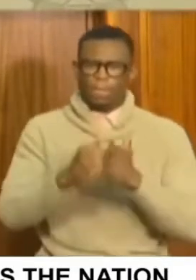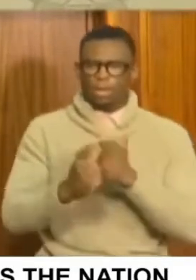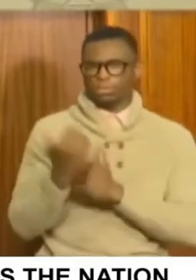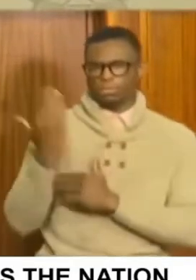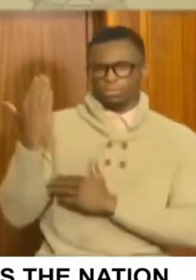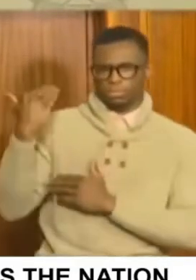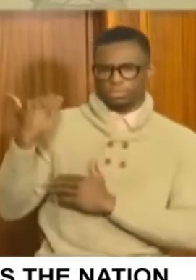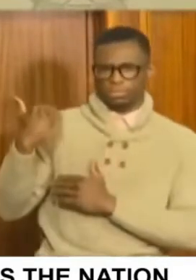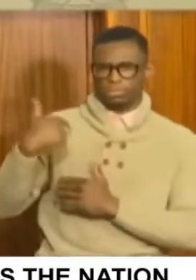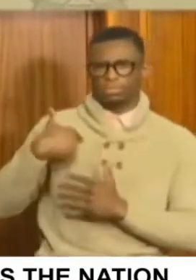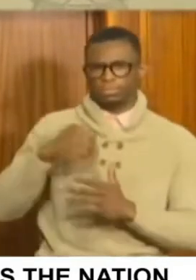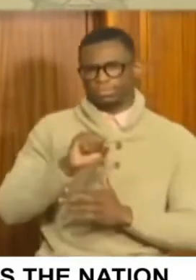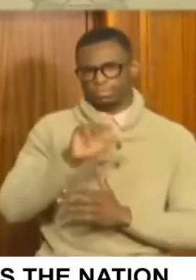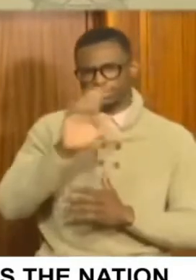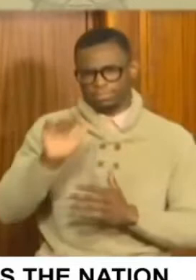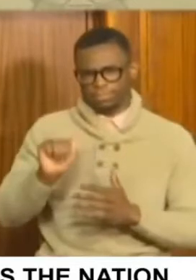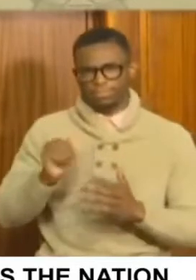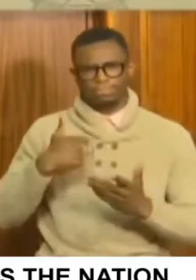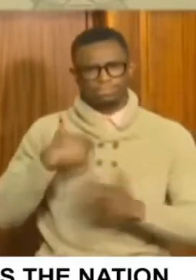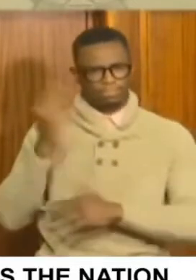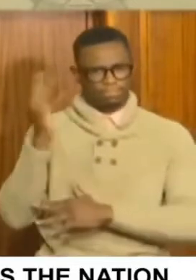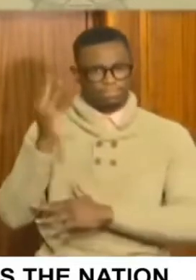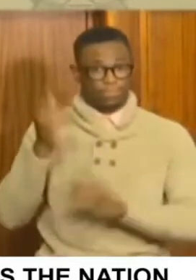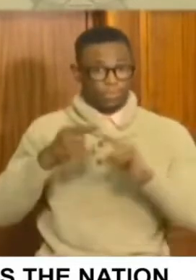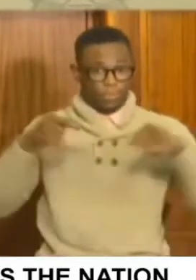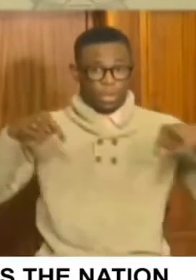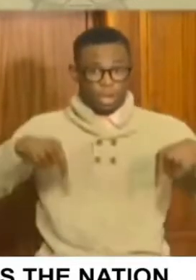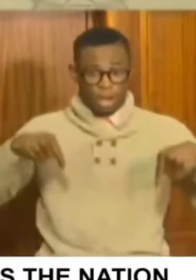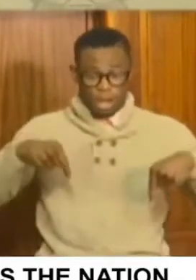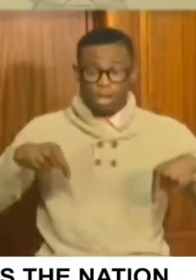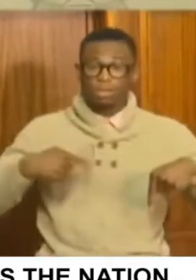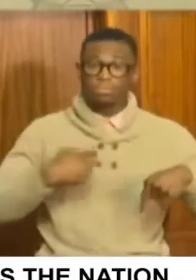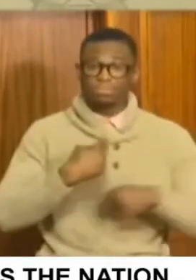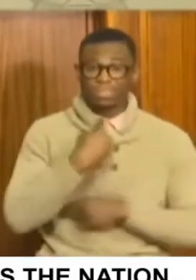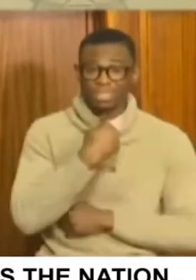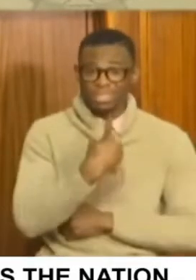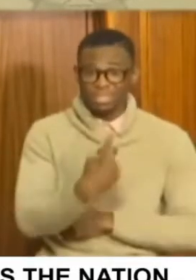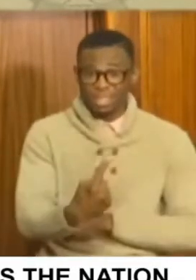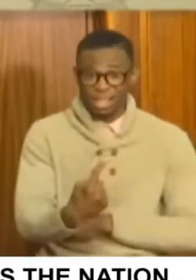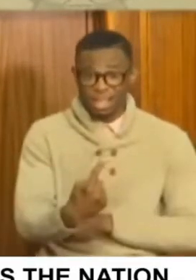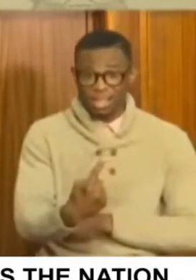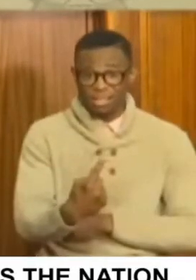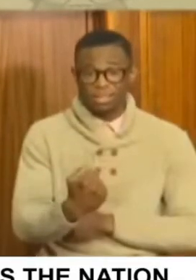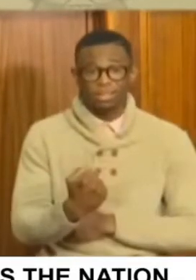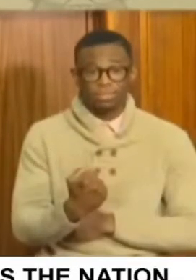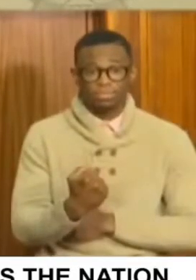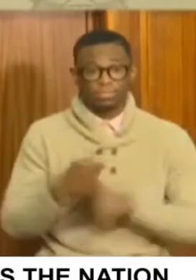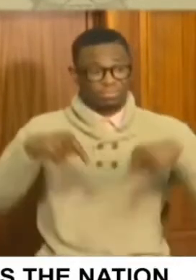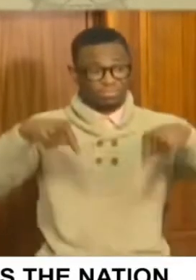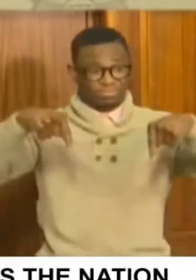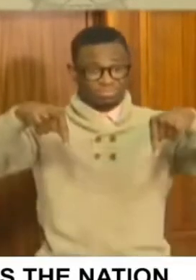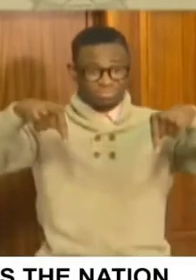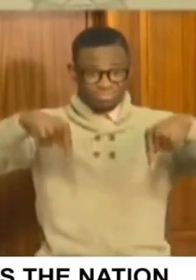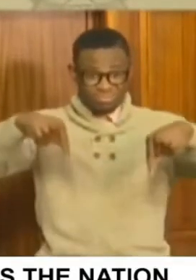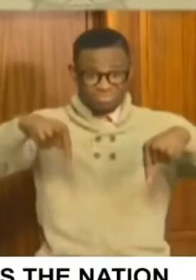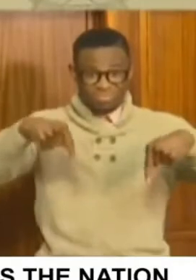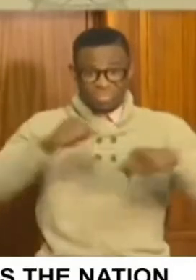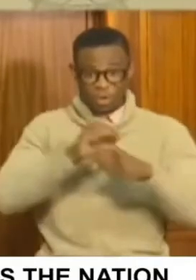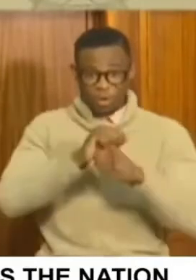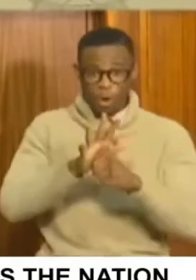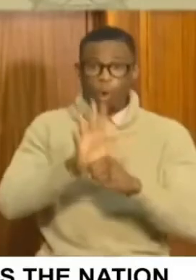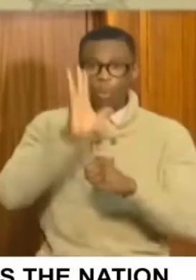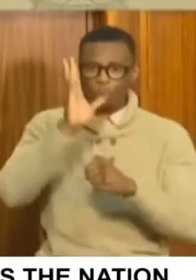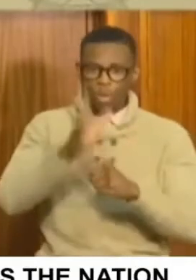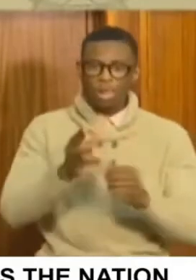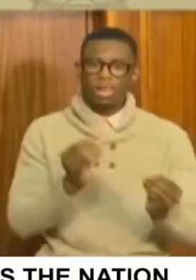the nation from here, I said, this pandemic will pass. No,